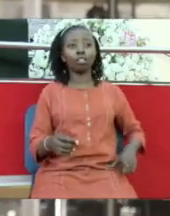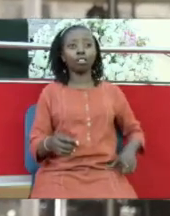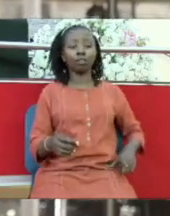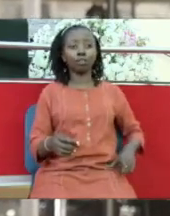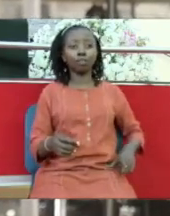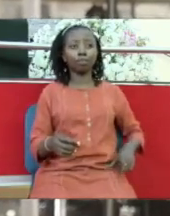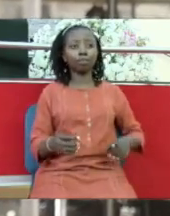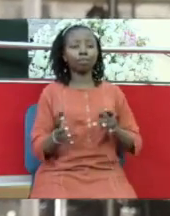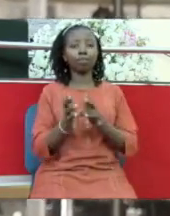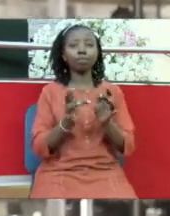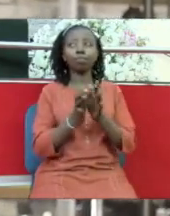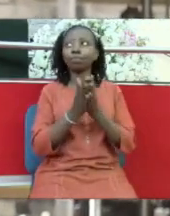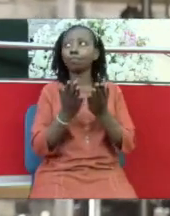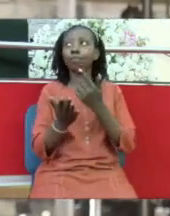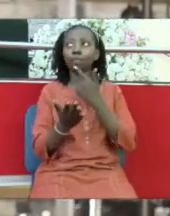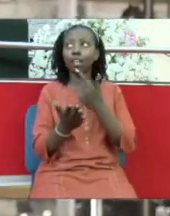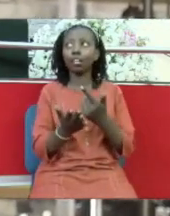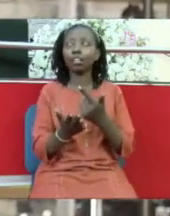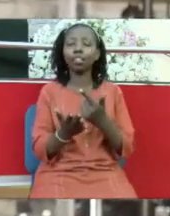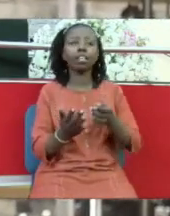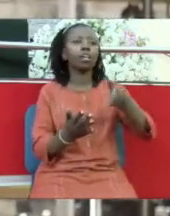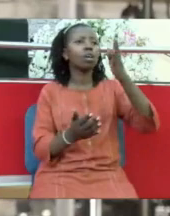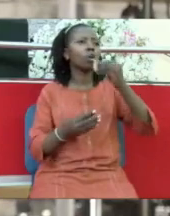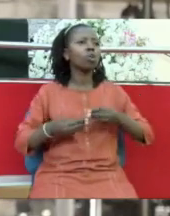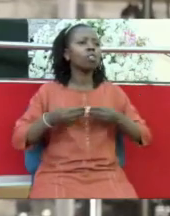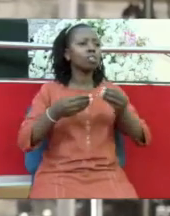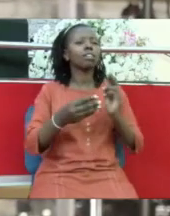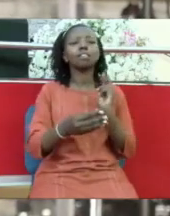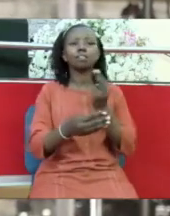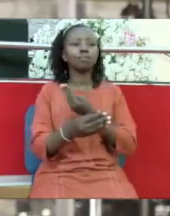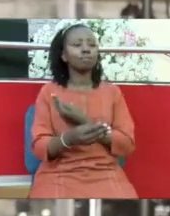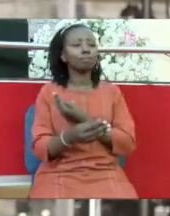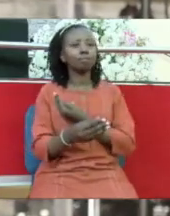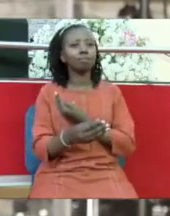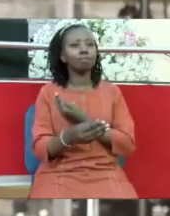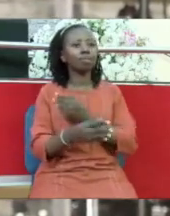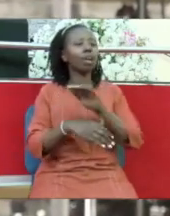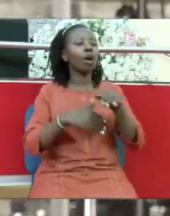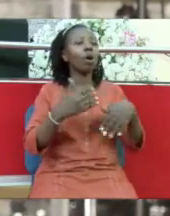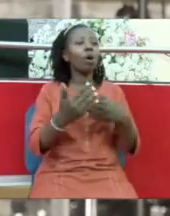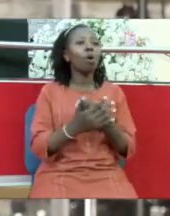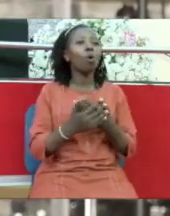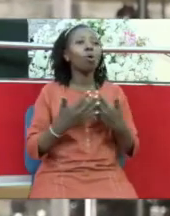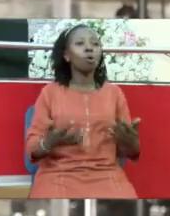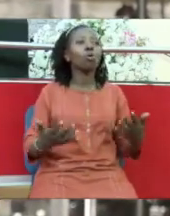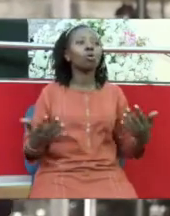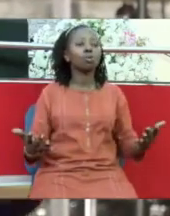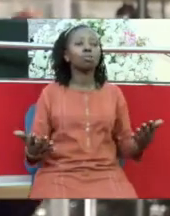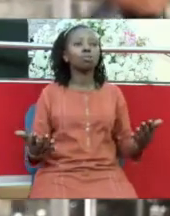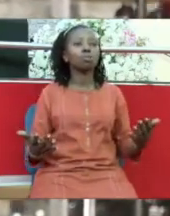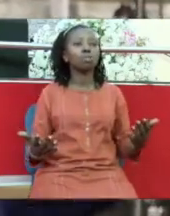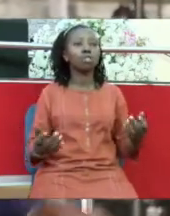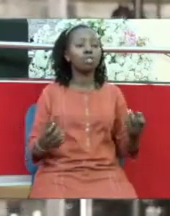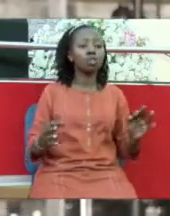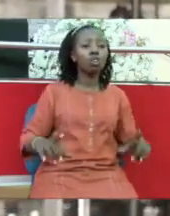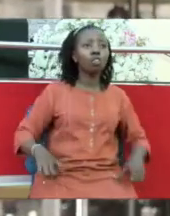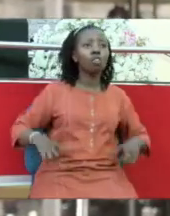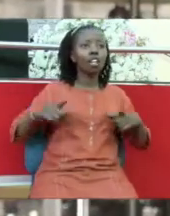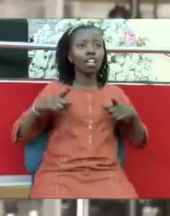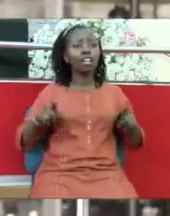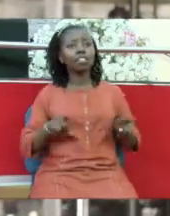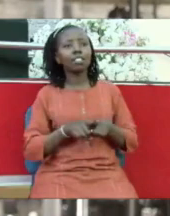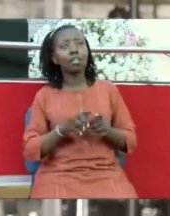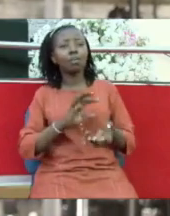The Bible says, God has given us all things that pertain to life and godliness.